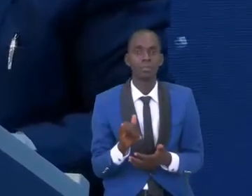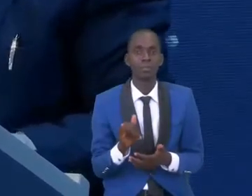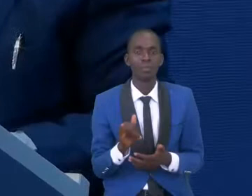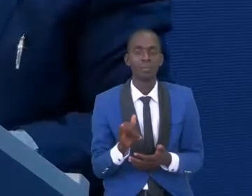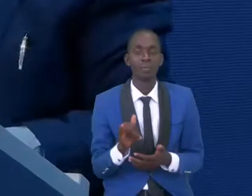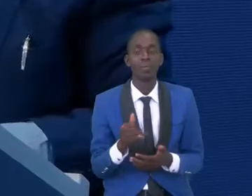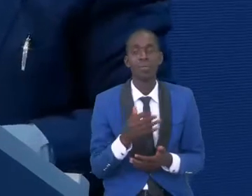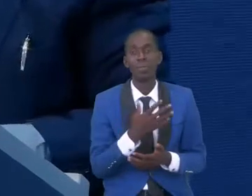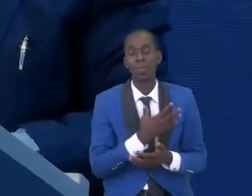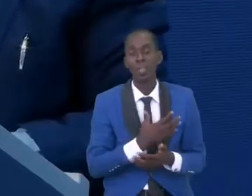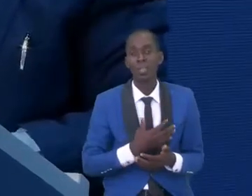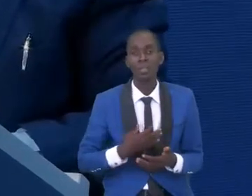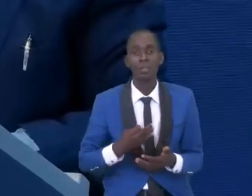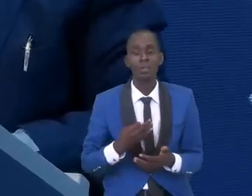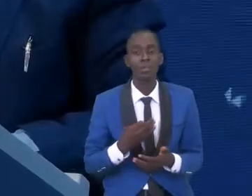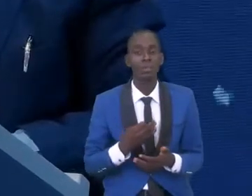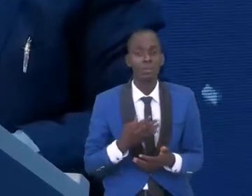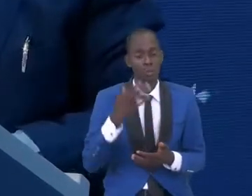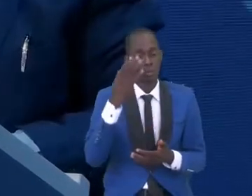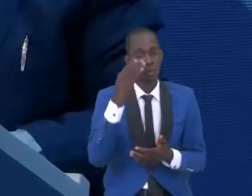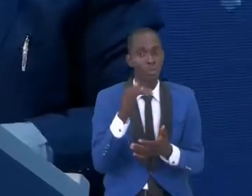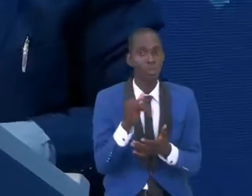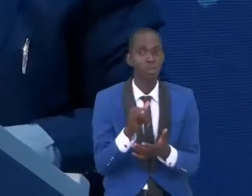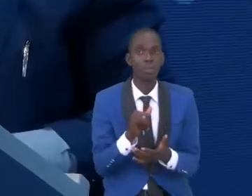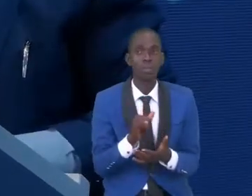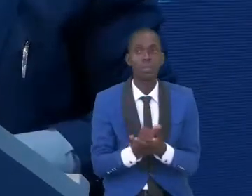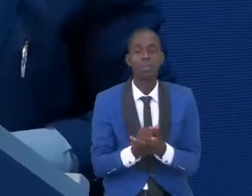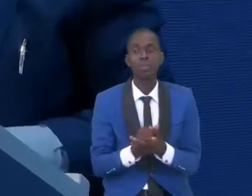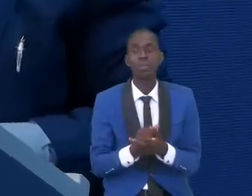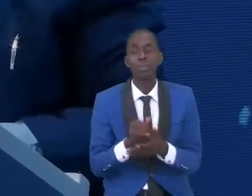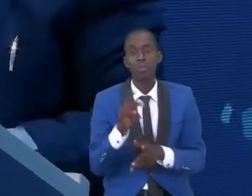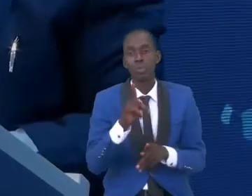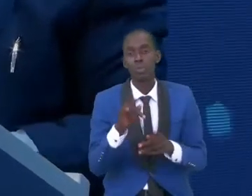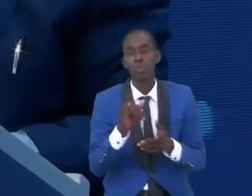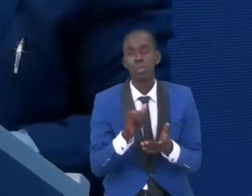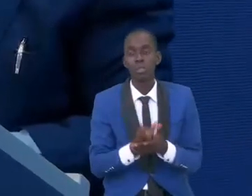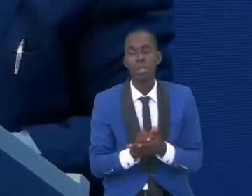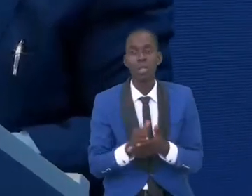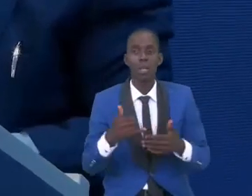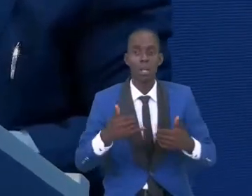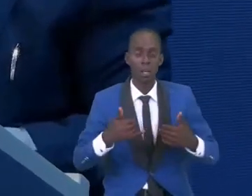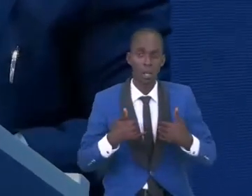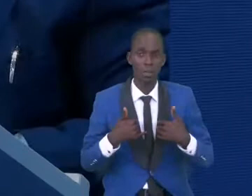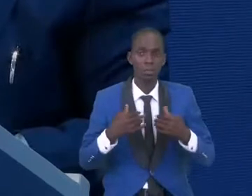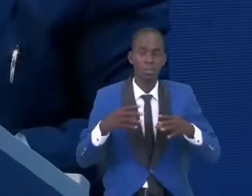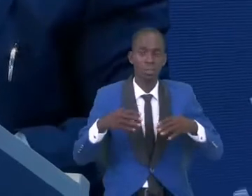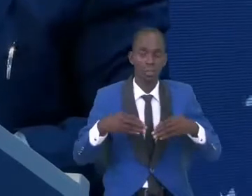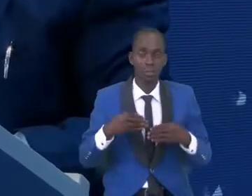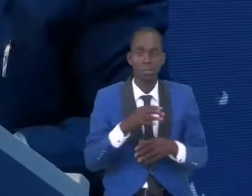And please, those that have decided for the Lord, who have experienced wonders of salvation,